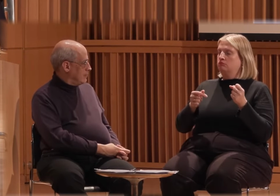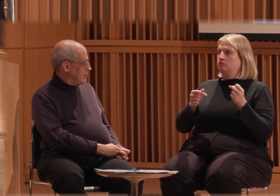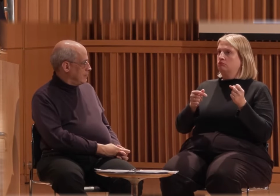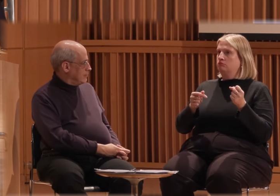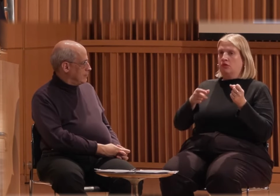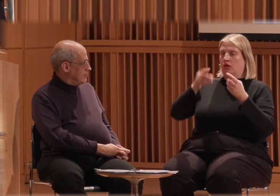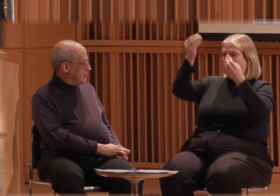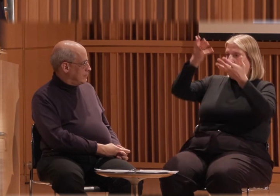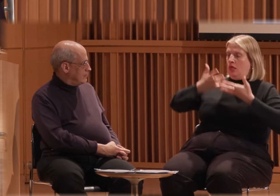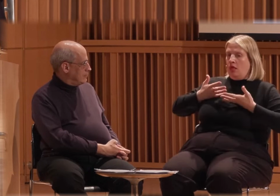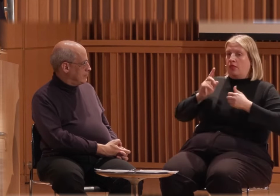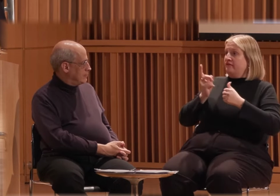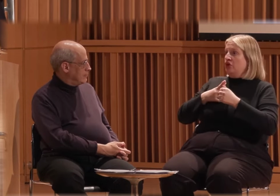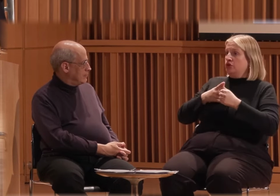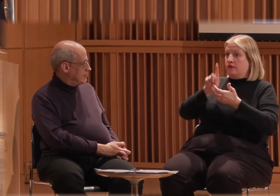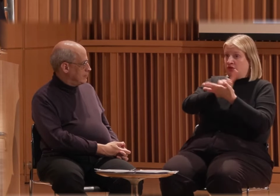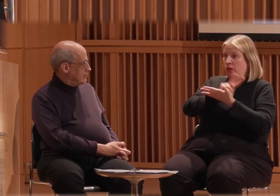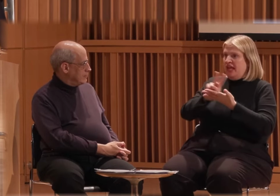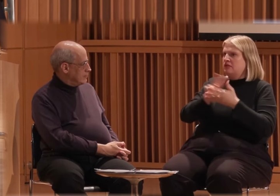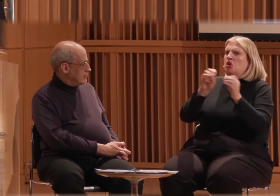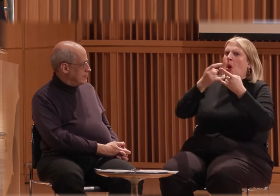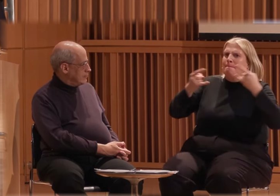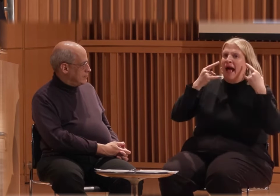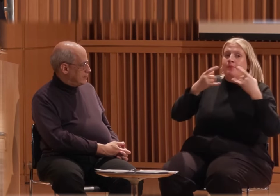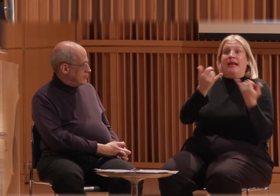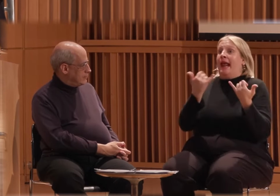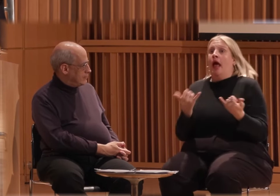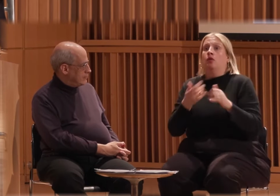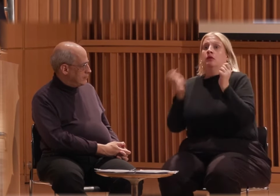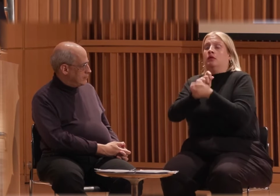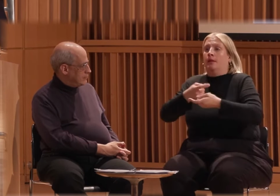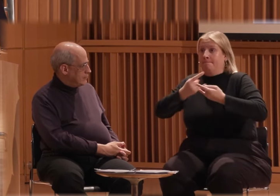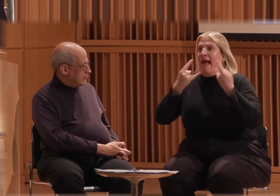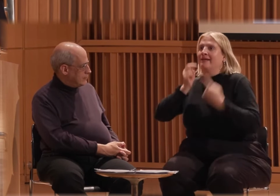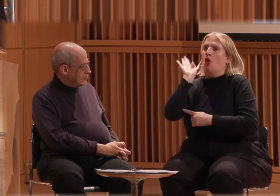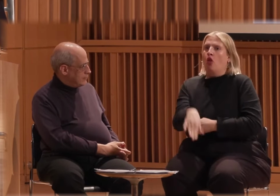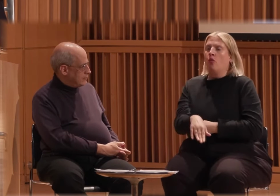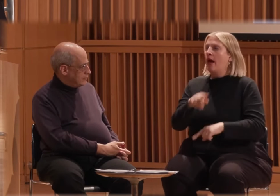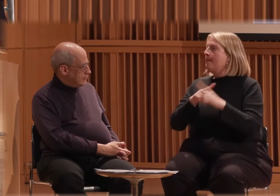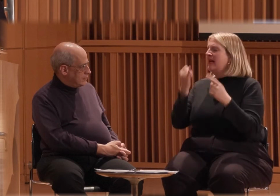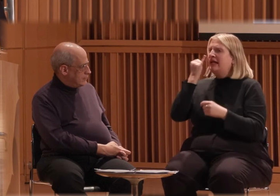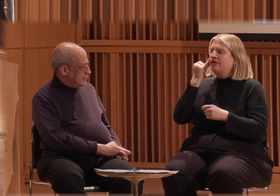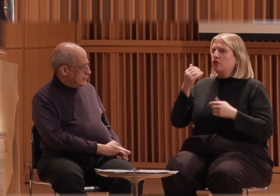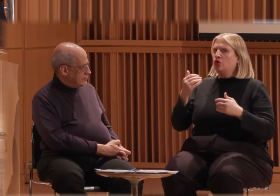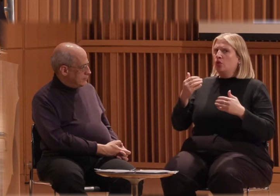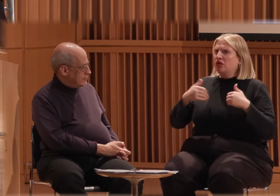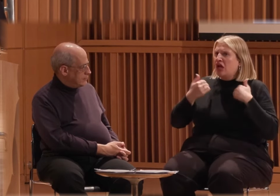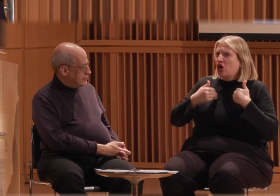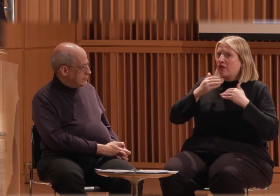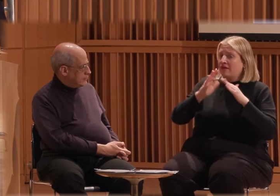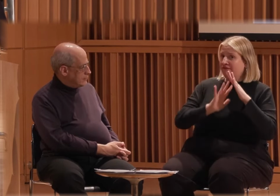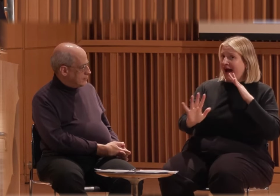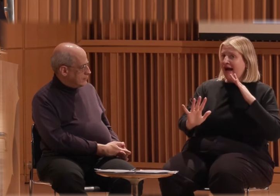for the first few weeks, don't wear masks, then wear masks, or under fives were not allowed vaccination